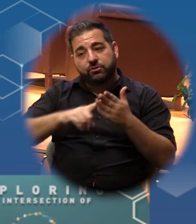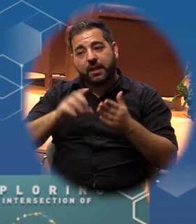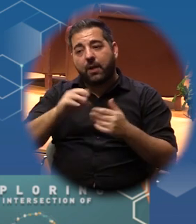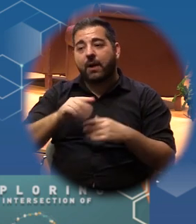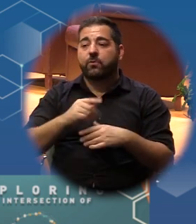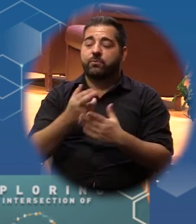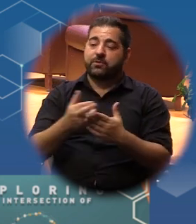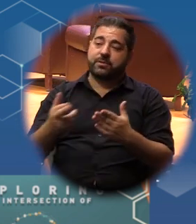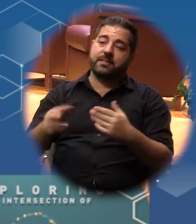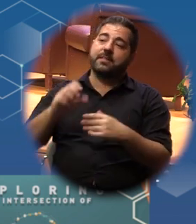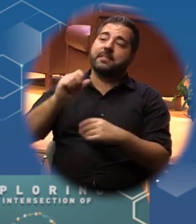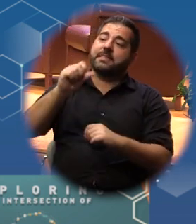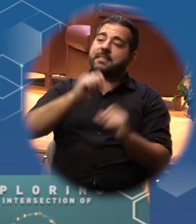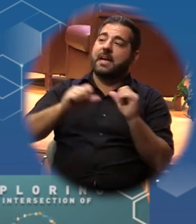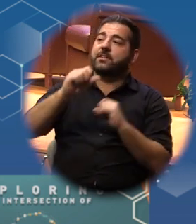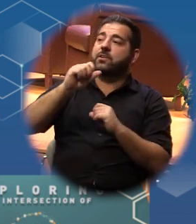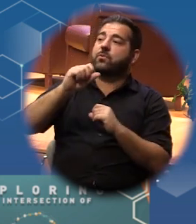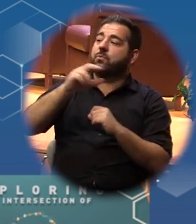at